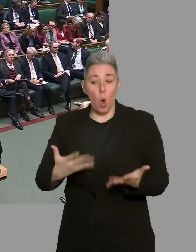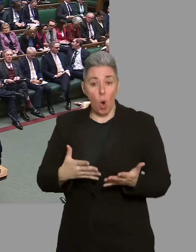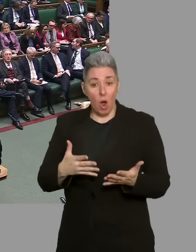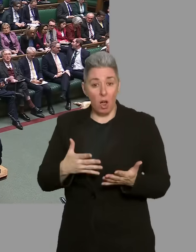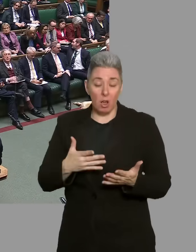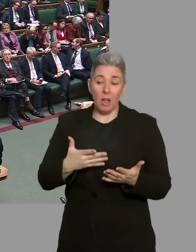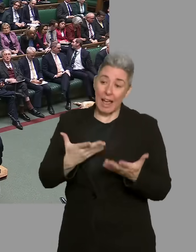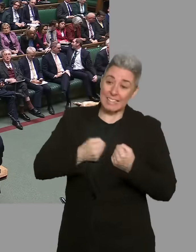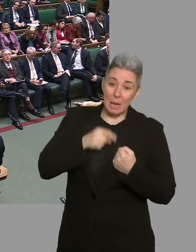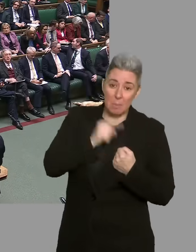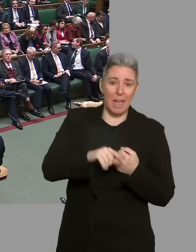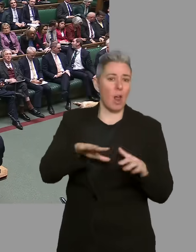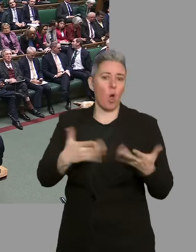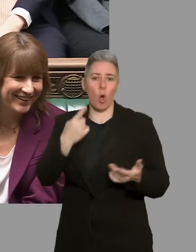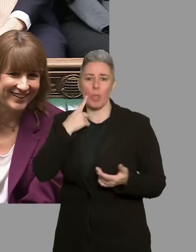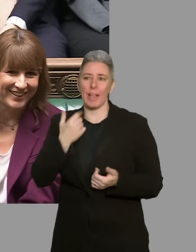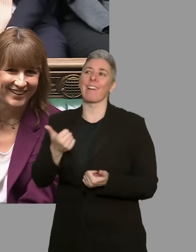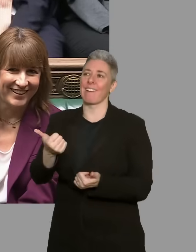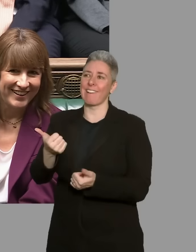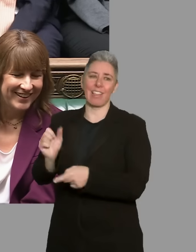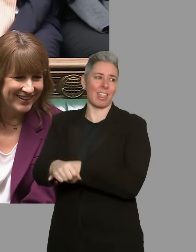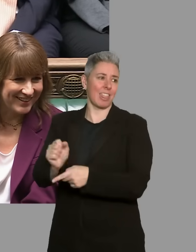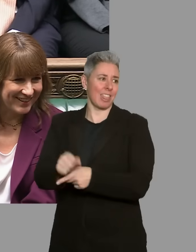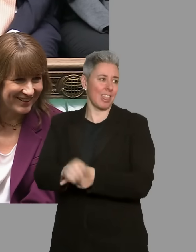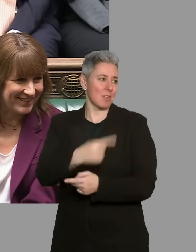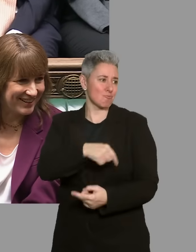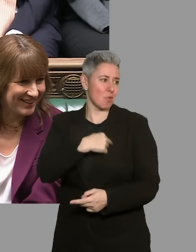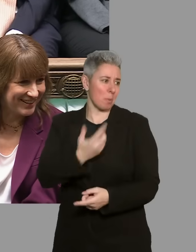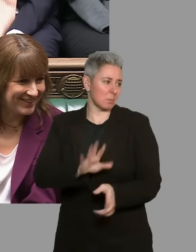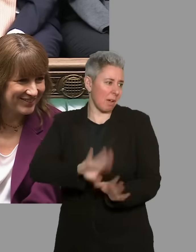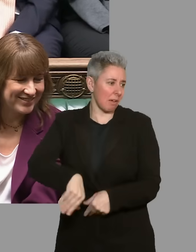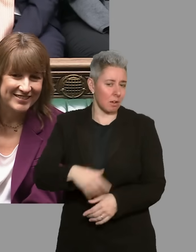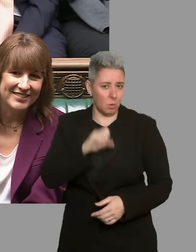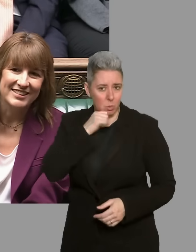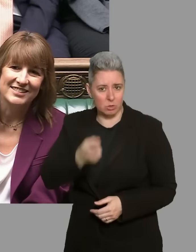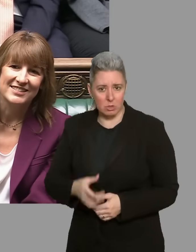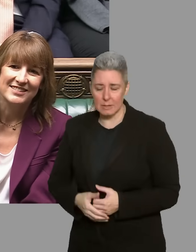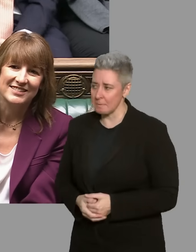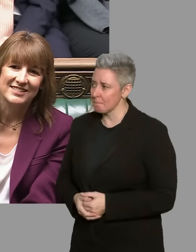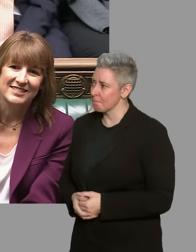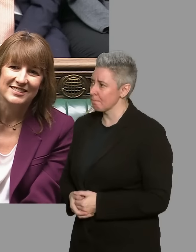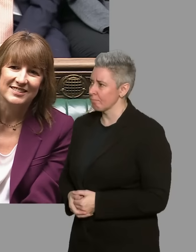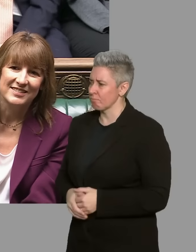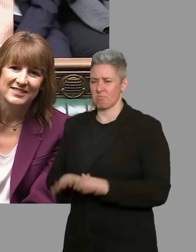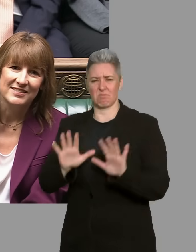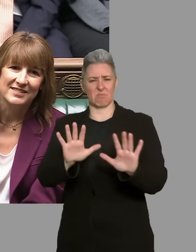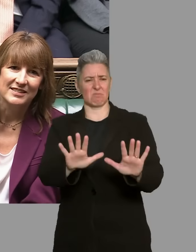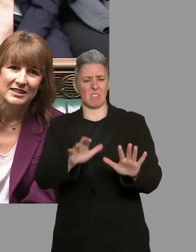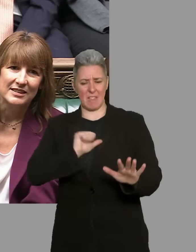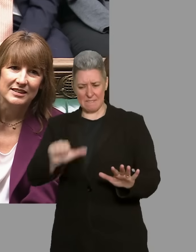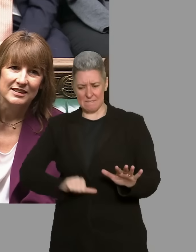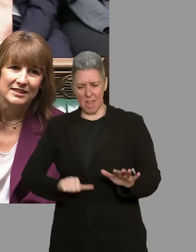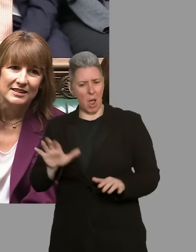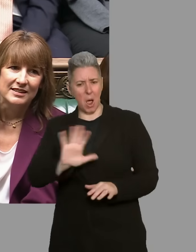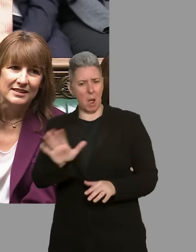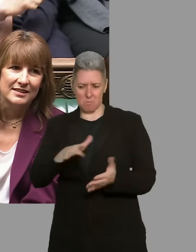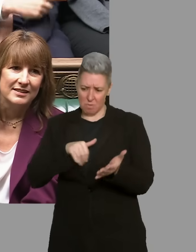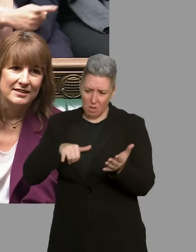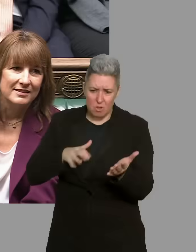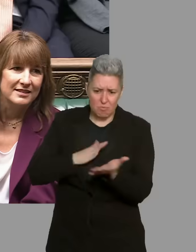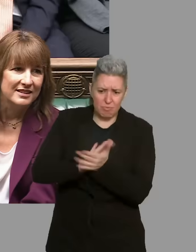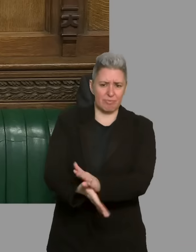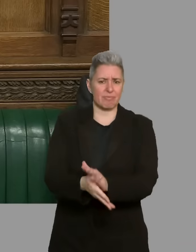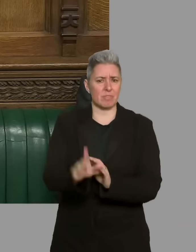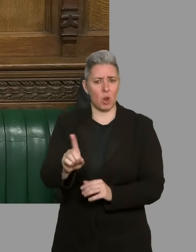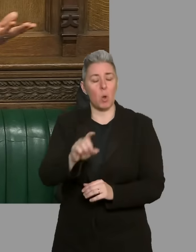We're not going to plough through farmland. We're going to make sensible proposals to build houses, something they failed to do in